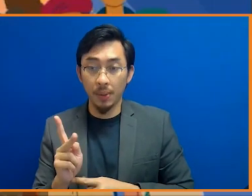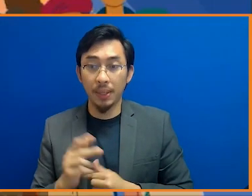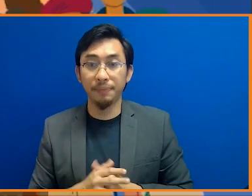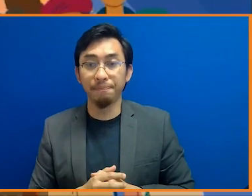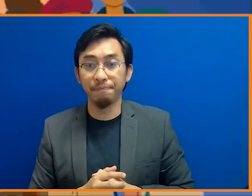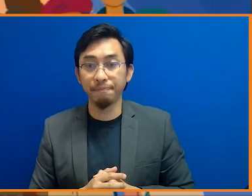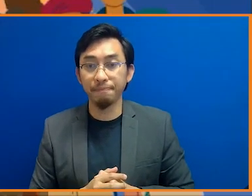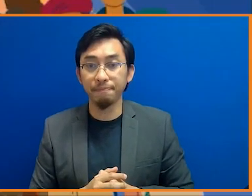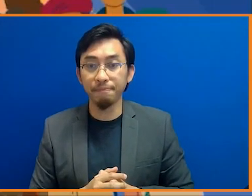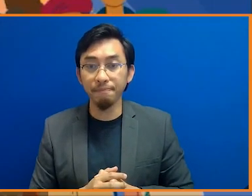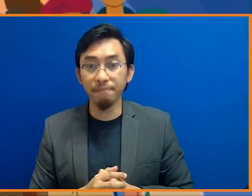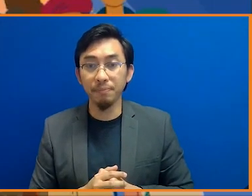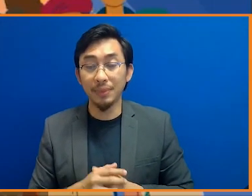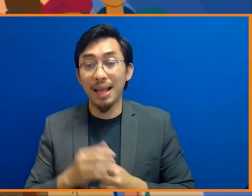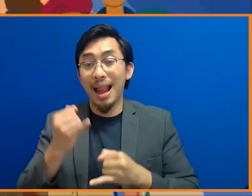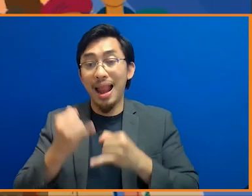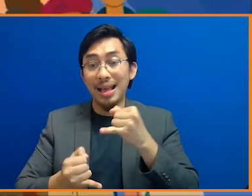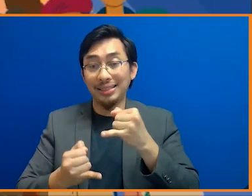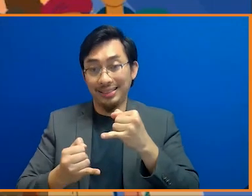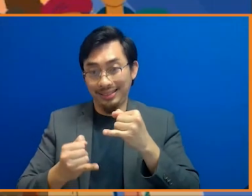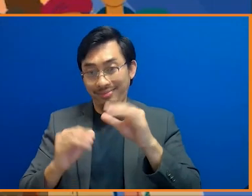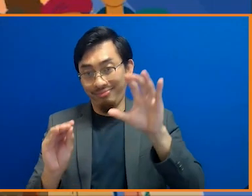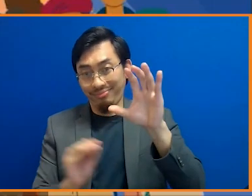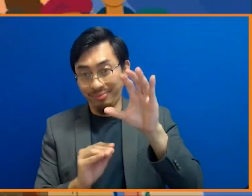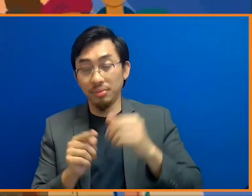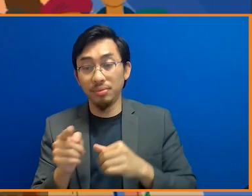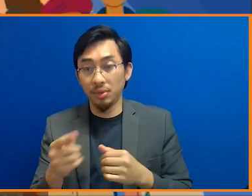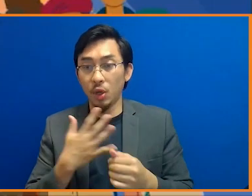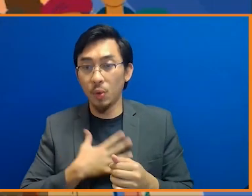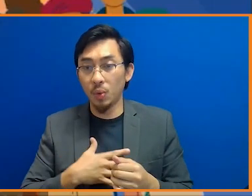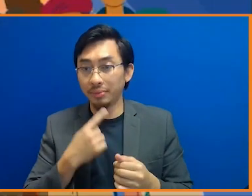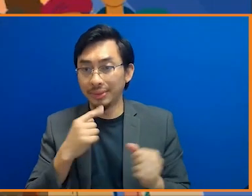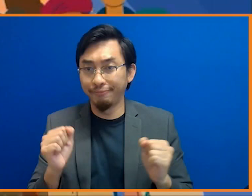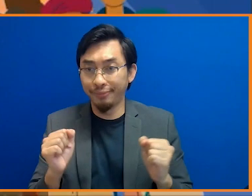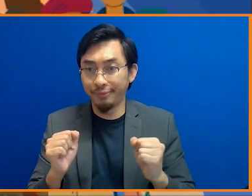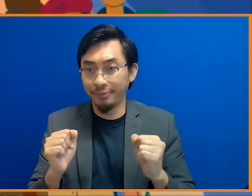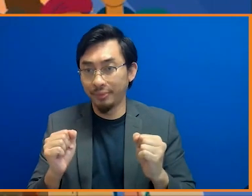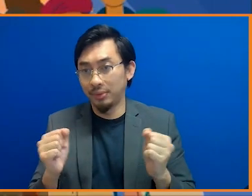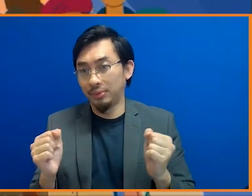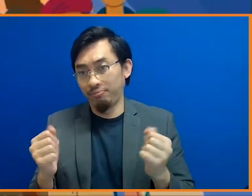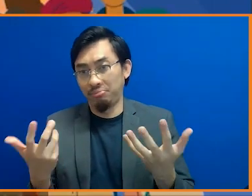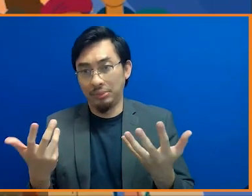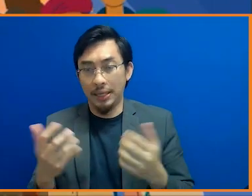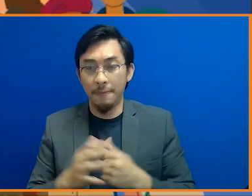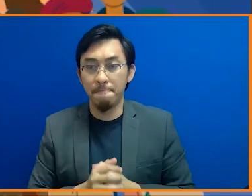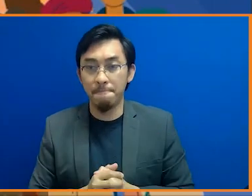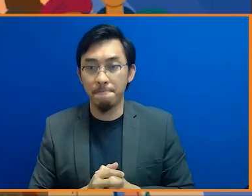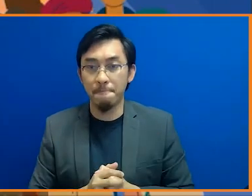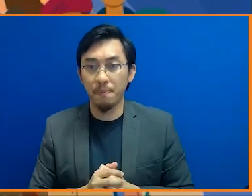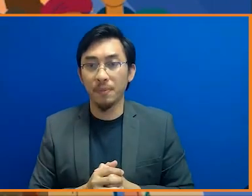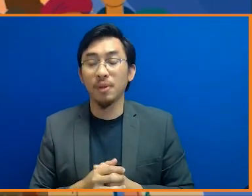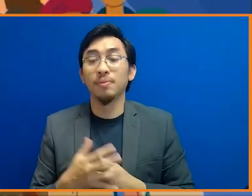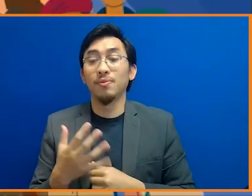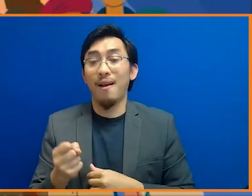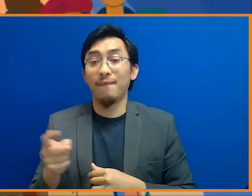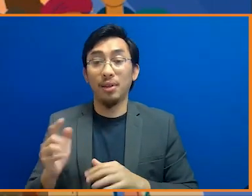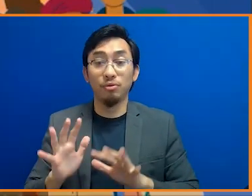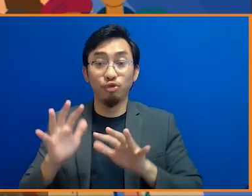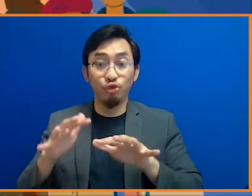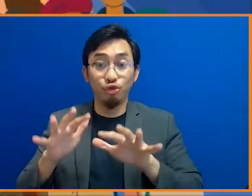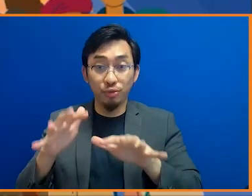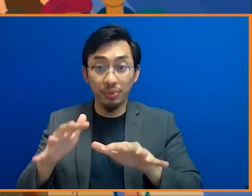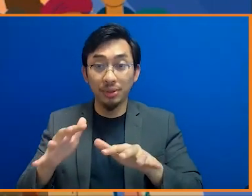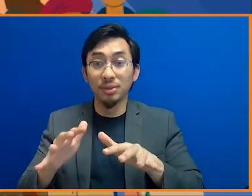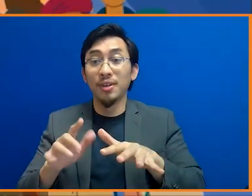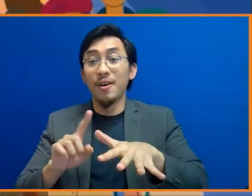Okay. Last part, I would like to speed up my slide over here. We will